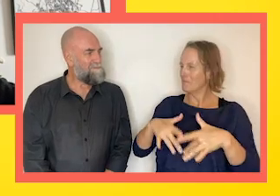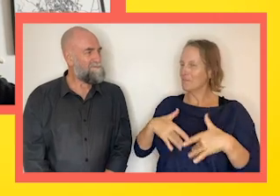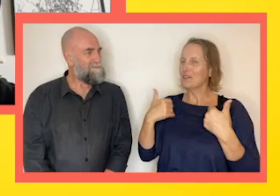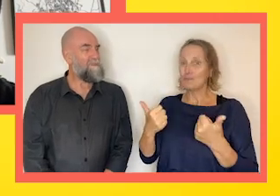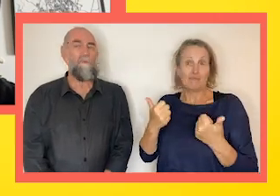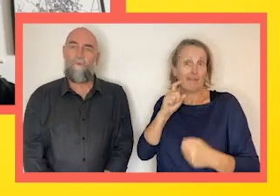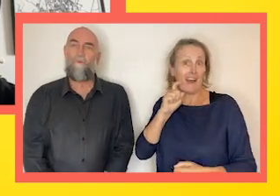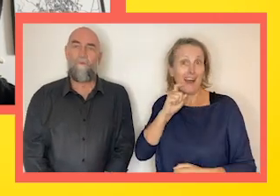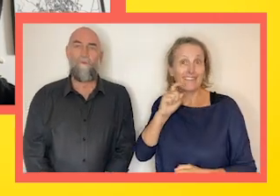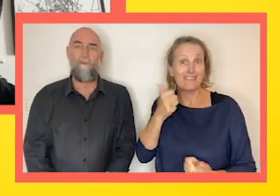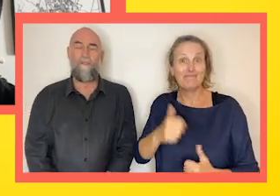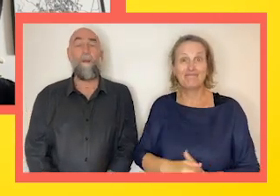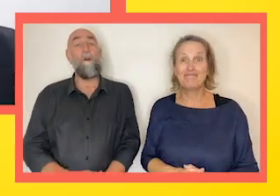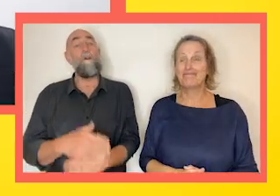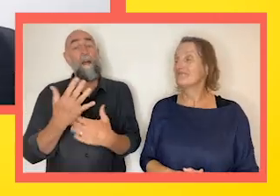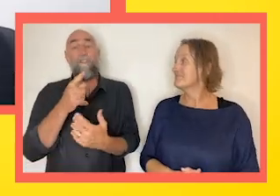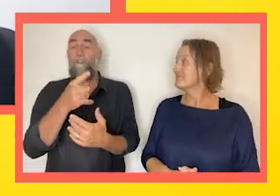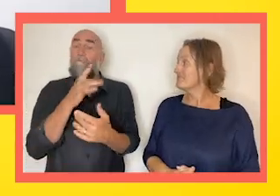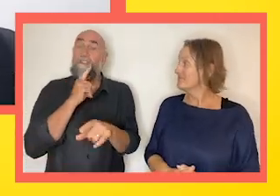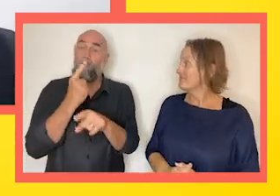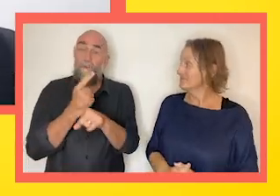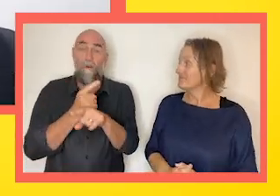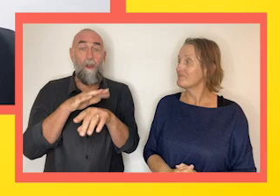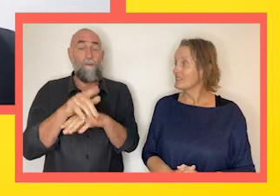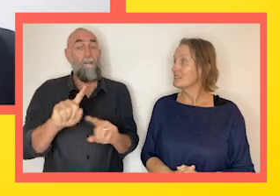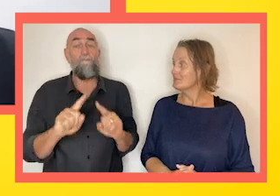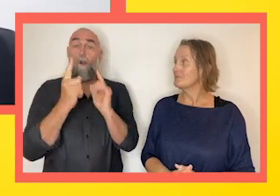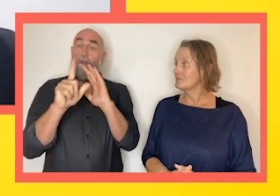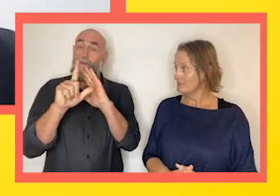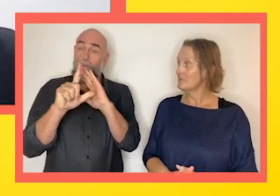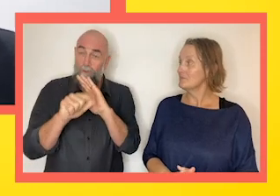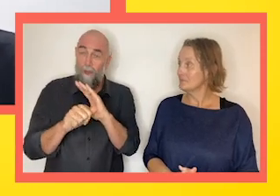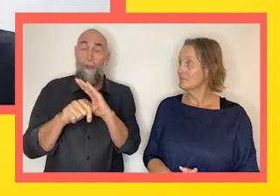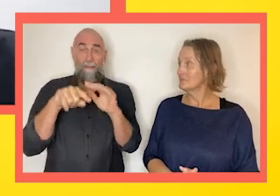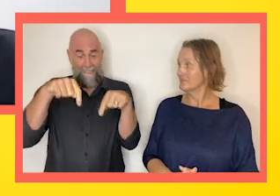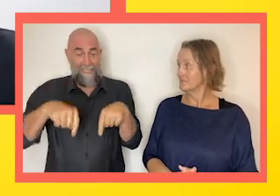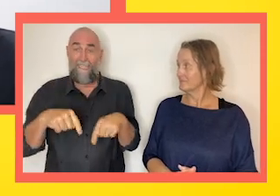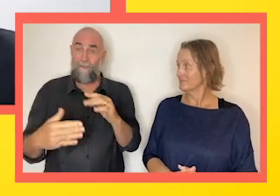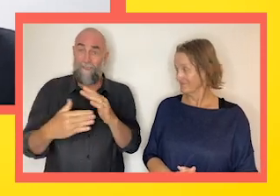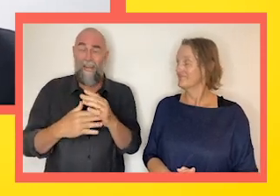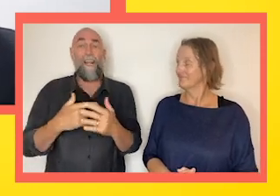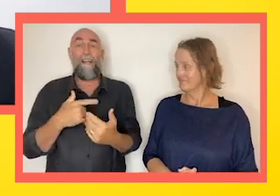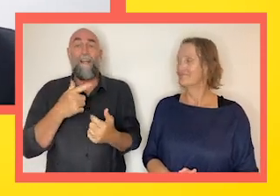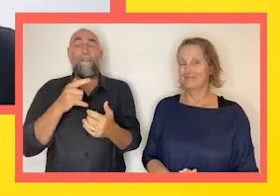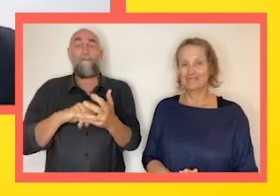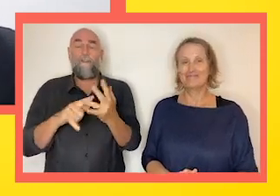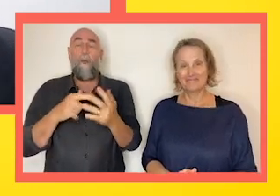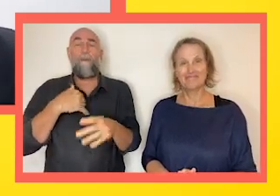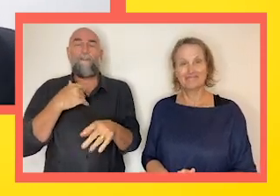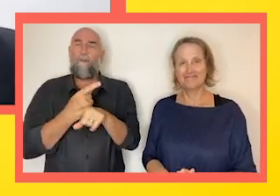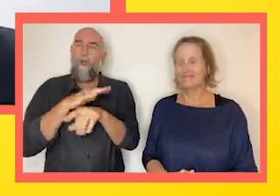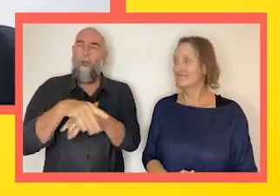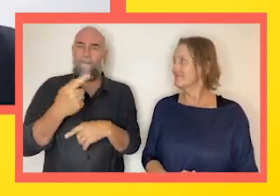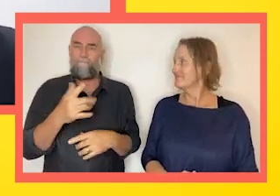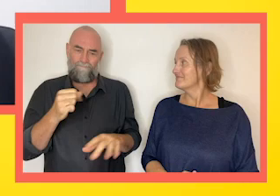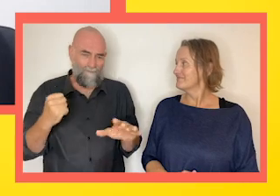vibe. It's so much fun. Well, Chatty, you did mention it's your first time in the big seat here as host of You Little Ripper.